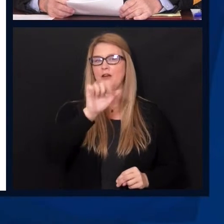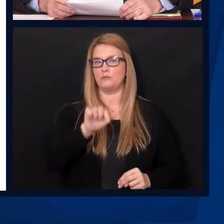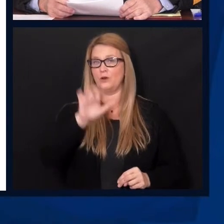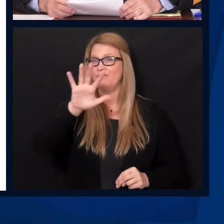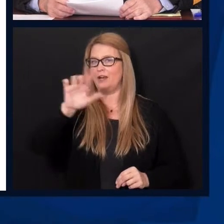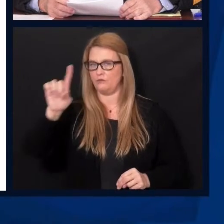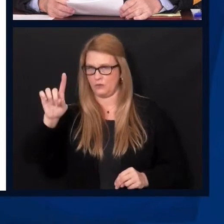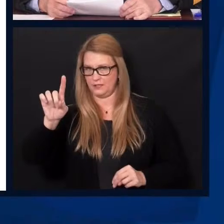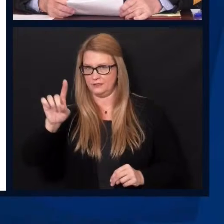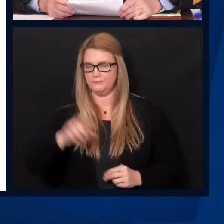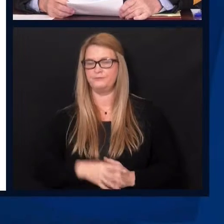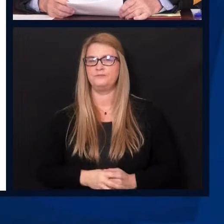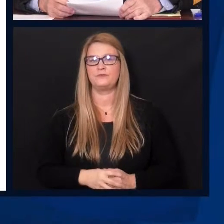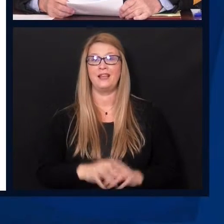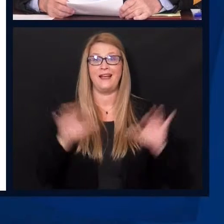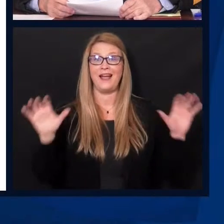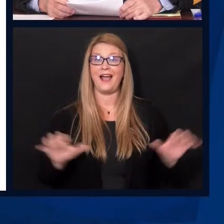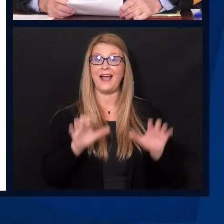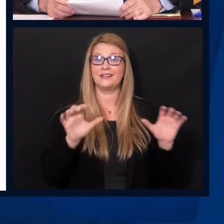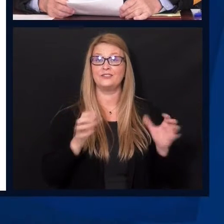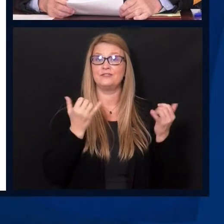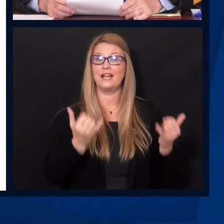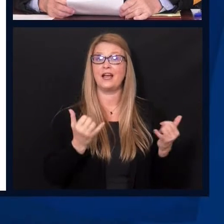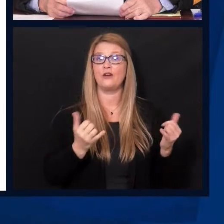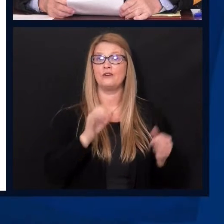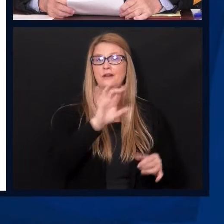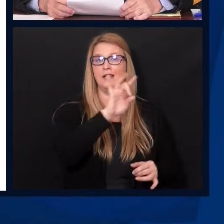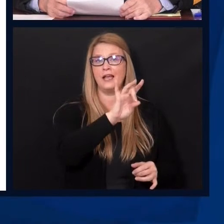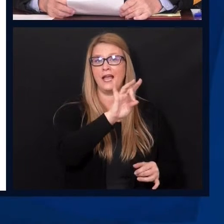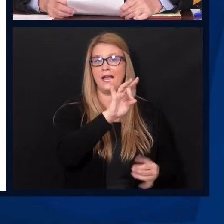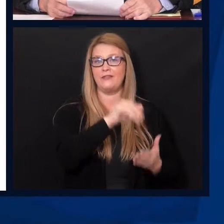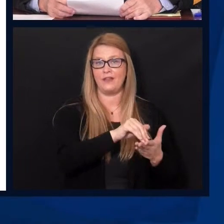5.51. Our active cases are now down to